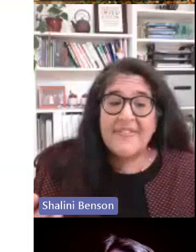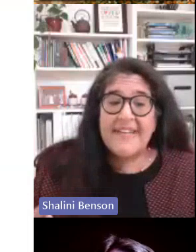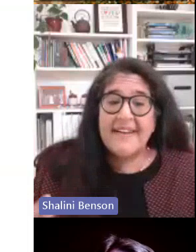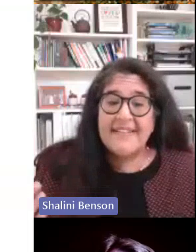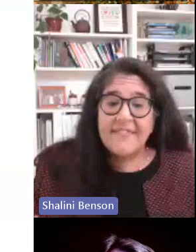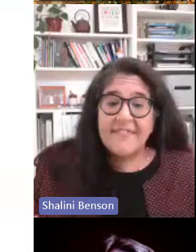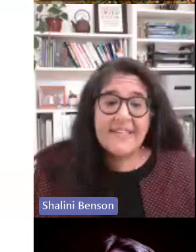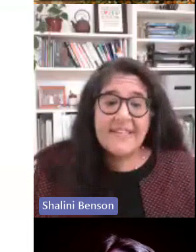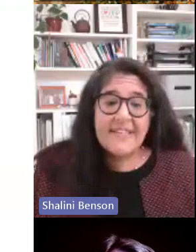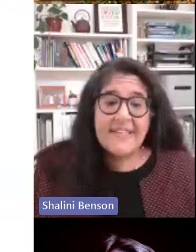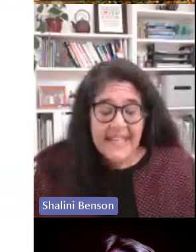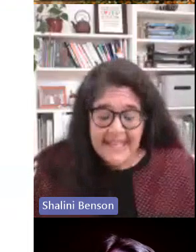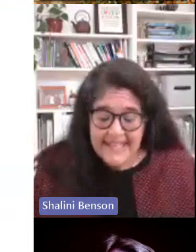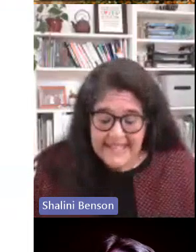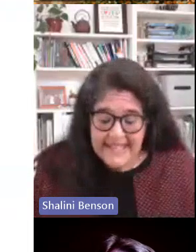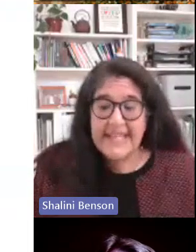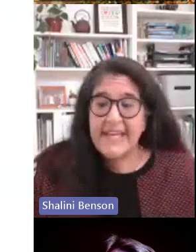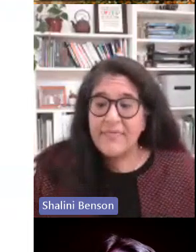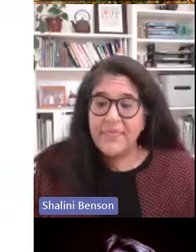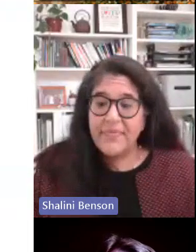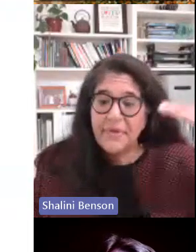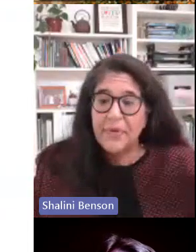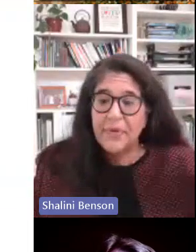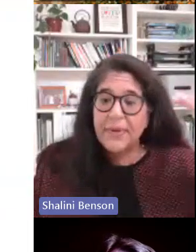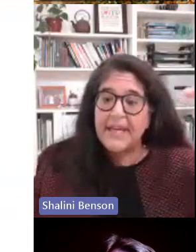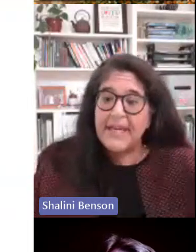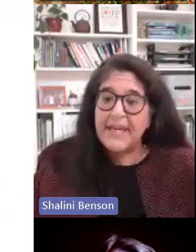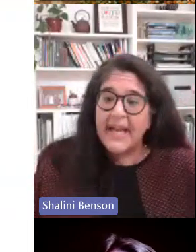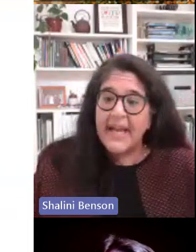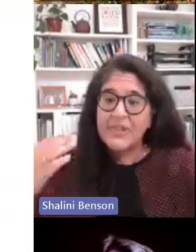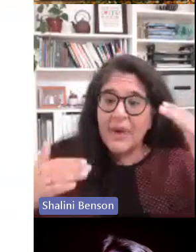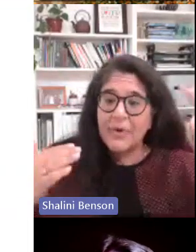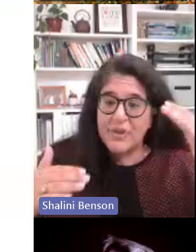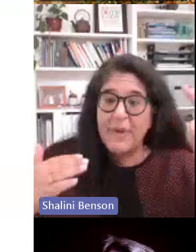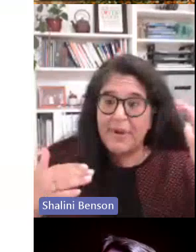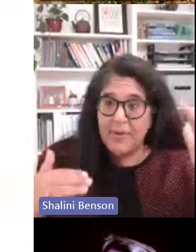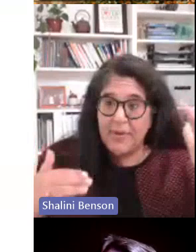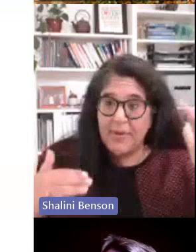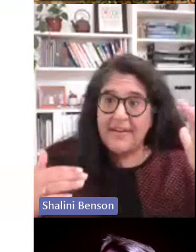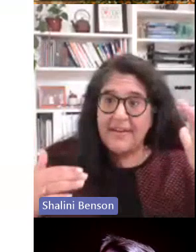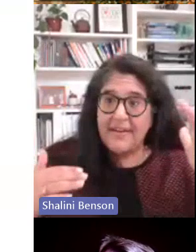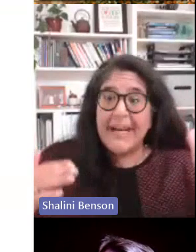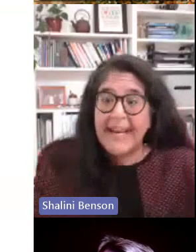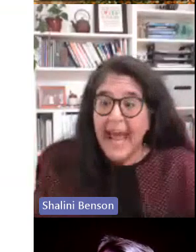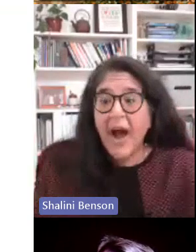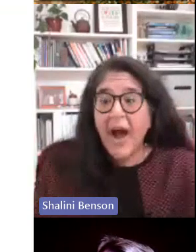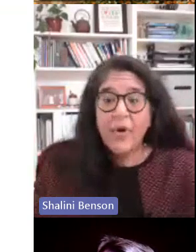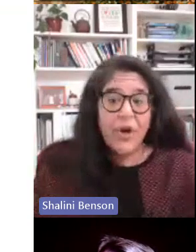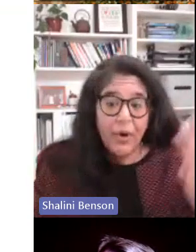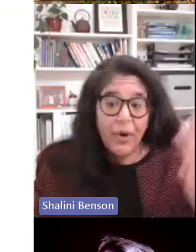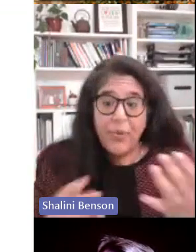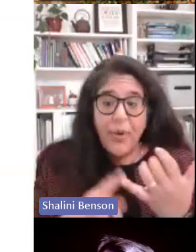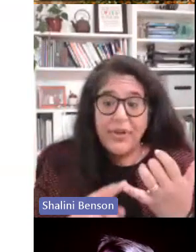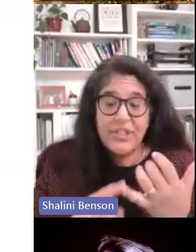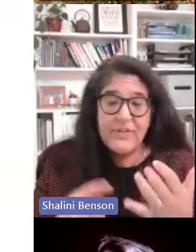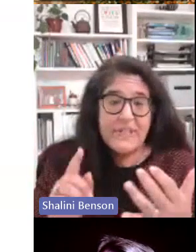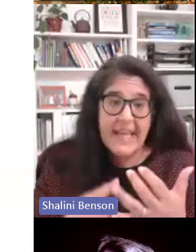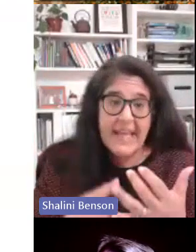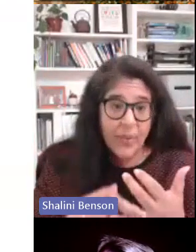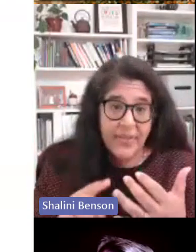our monitoring of status and funds, and lets us see, here's our plan, and here's how we're spending our plan, right? And now,